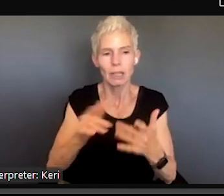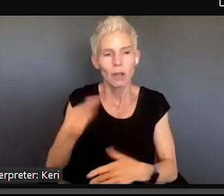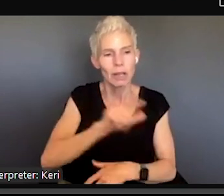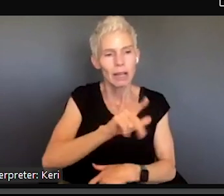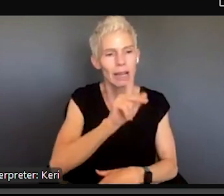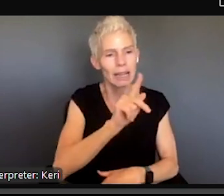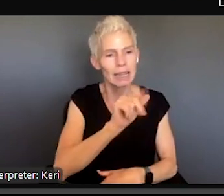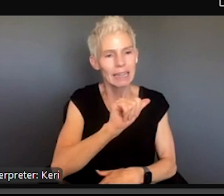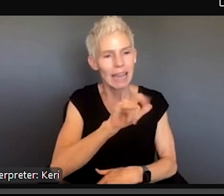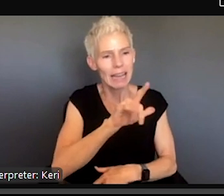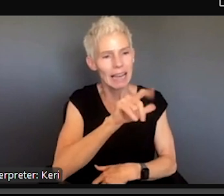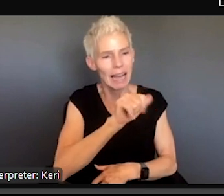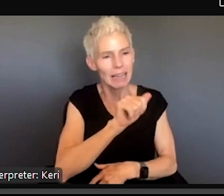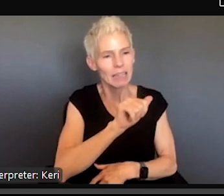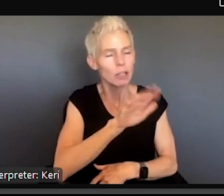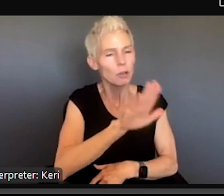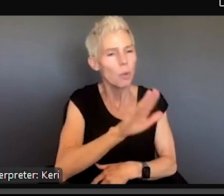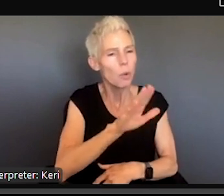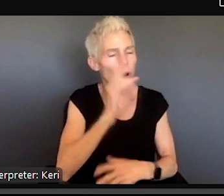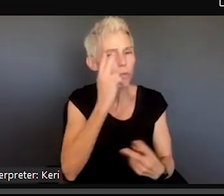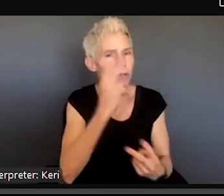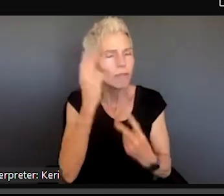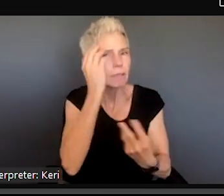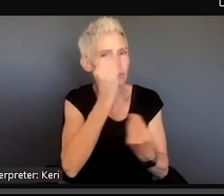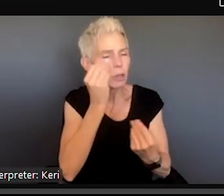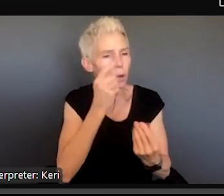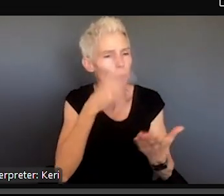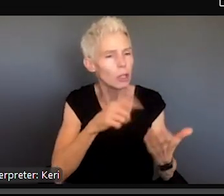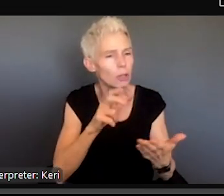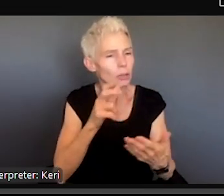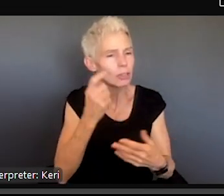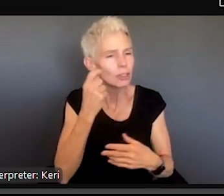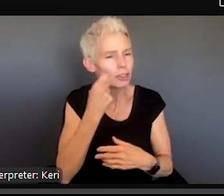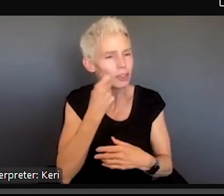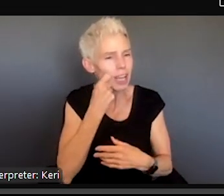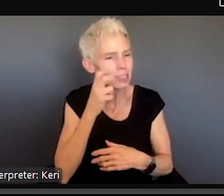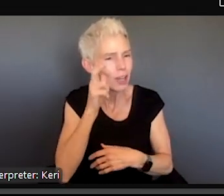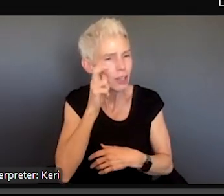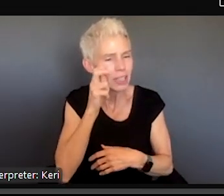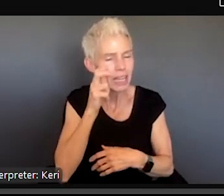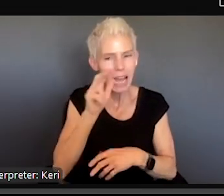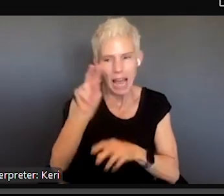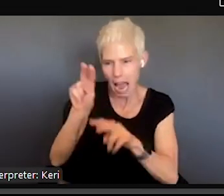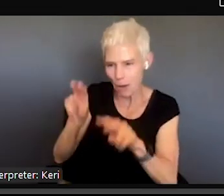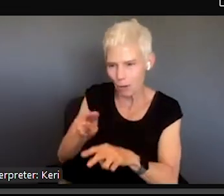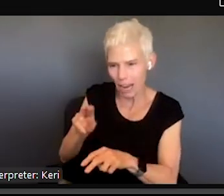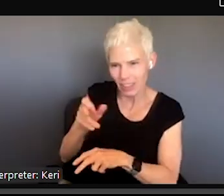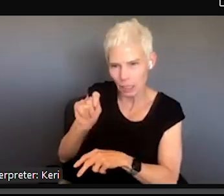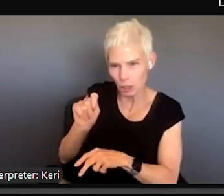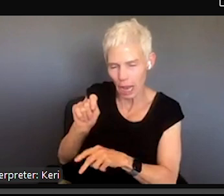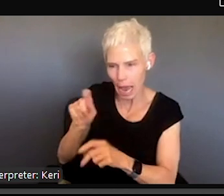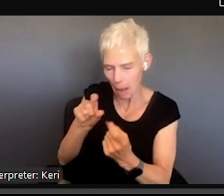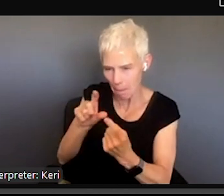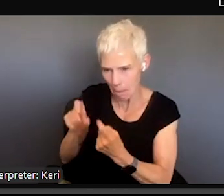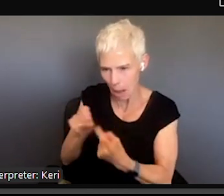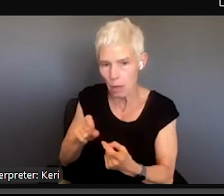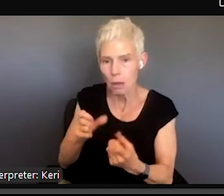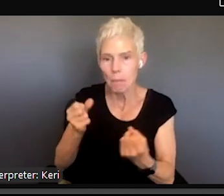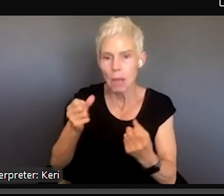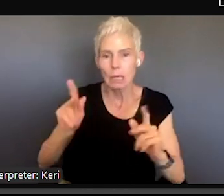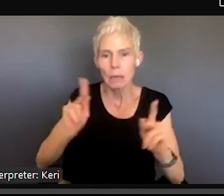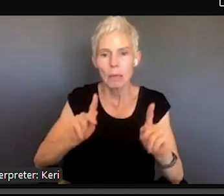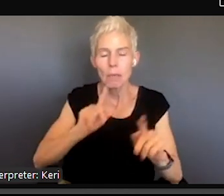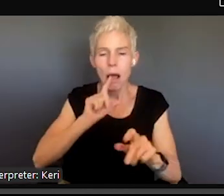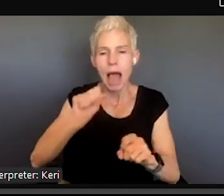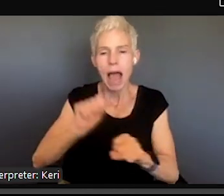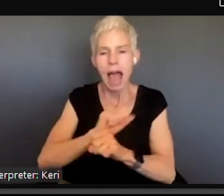reflections on what you just heard. Yes, and from looking at the chat as well, a lot of people actually spoke